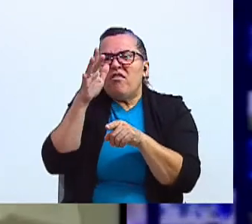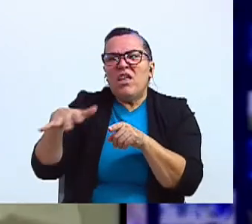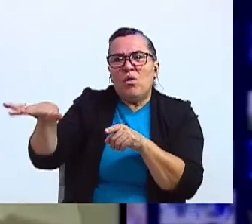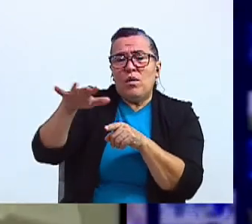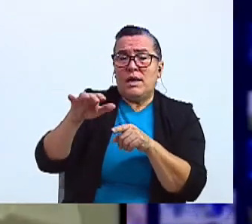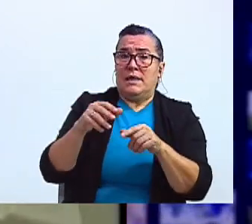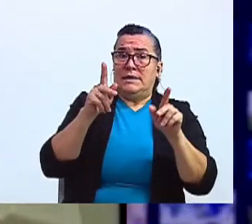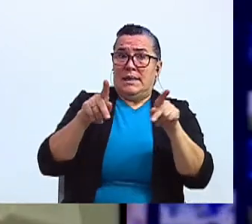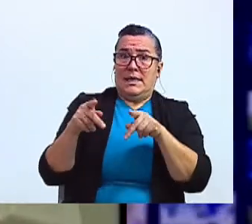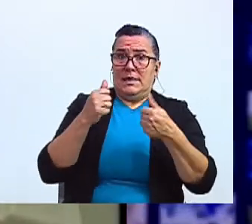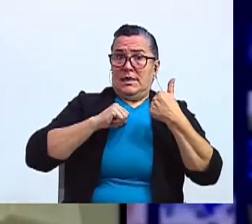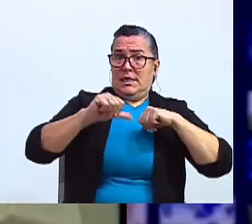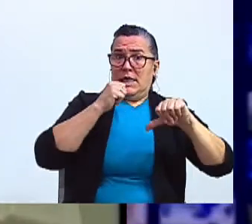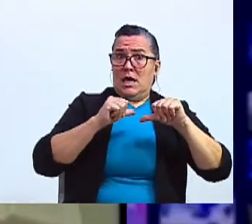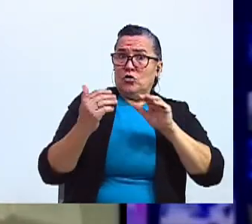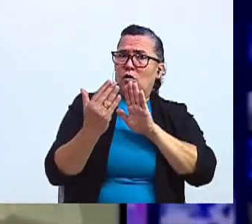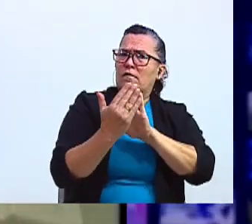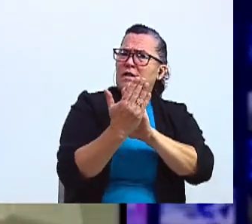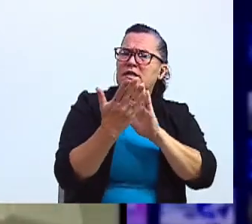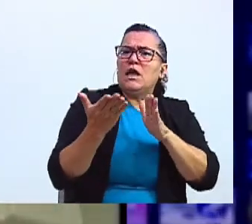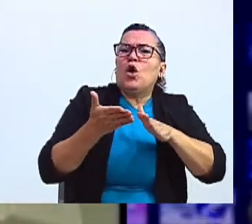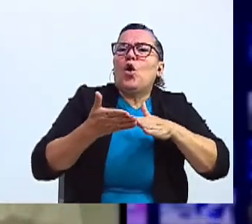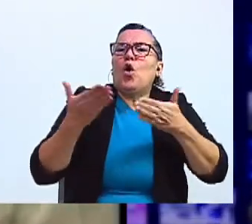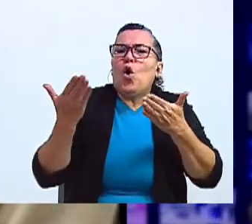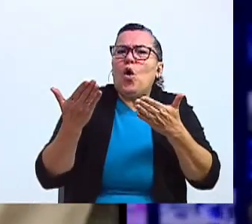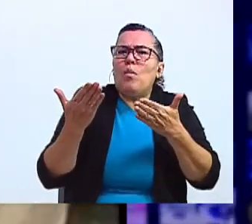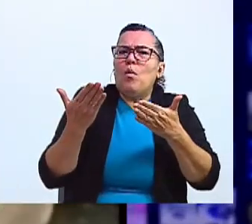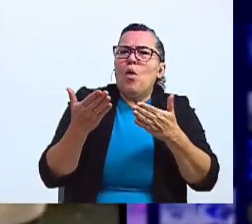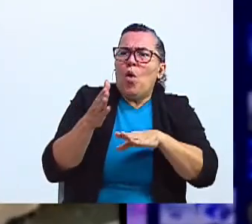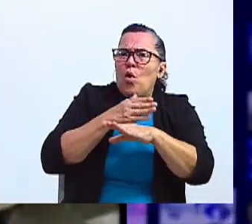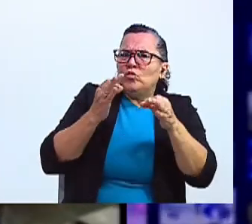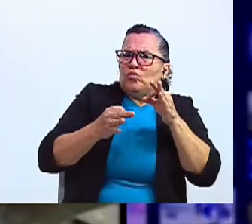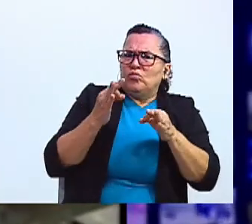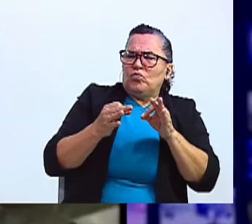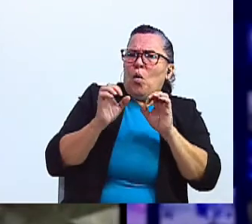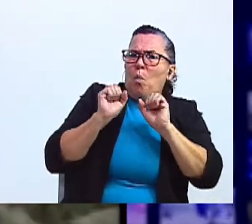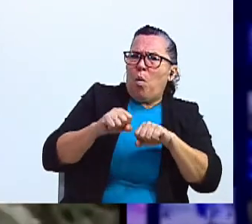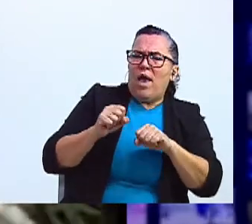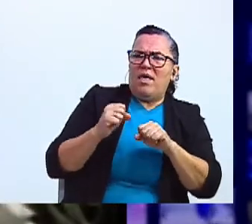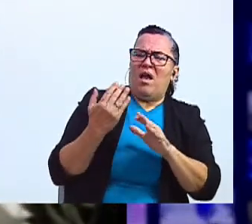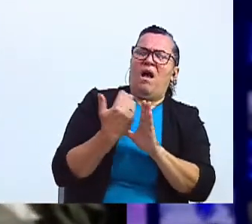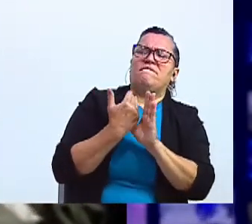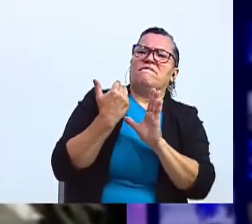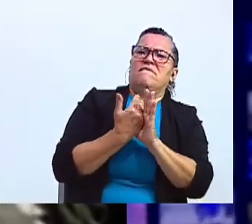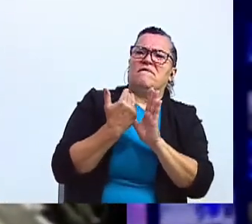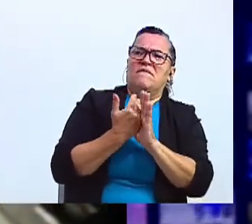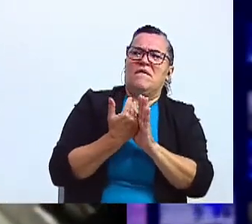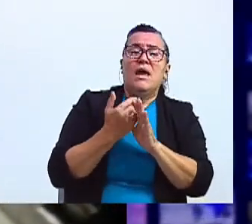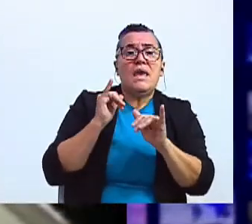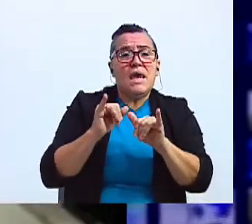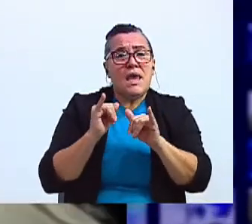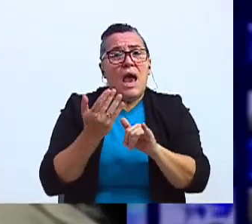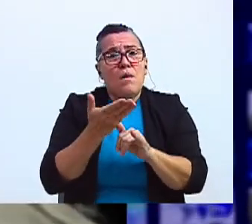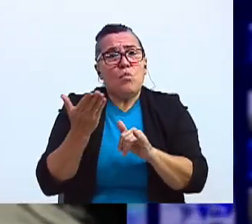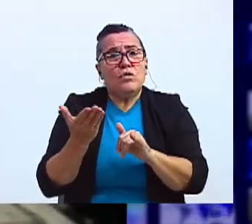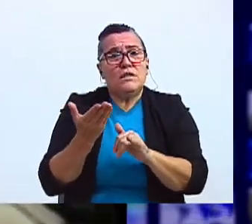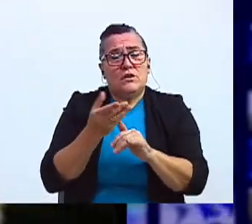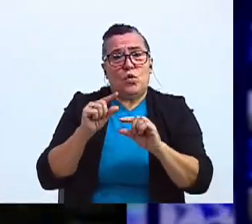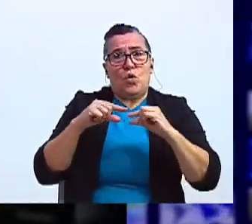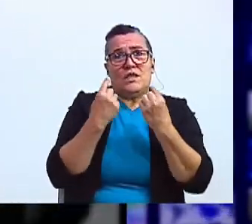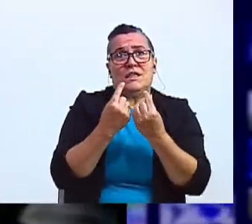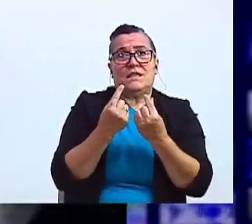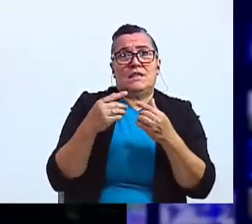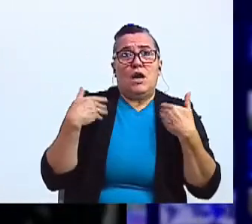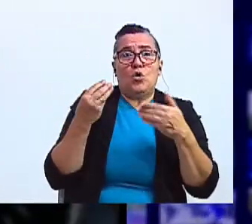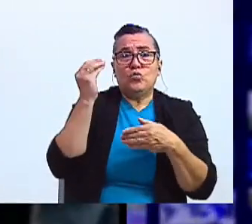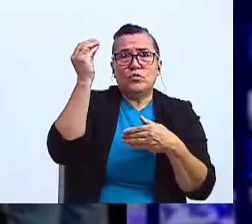group Faces helped us see how cliques can hurt. Faces acts out real-life issues that affect teens. When did they